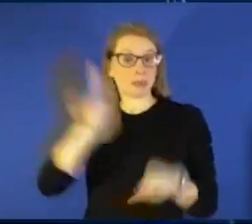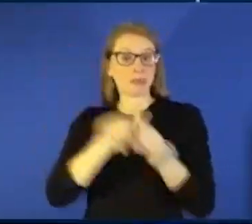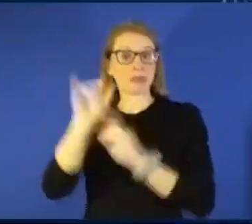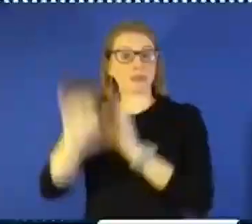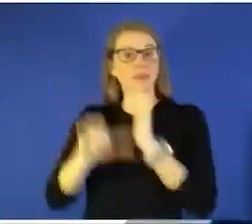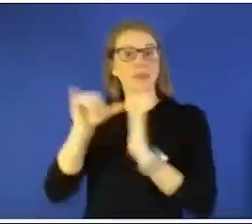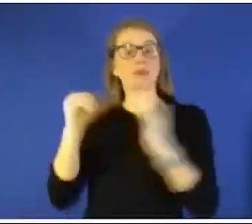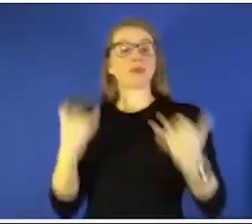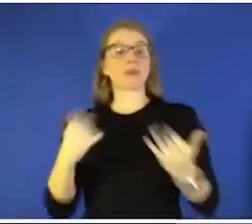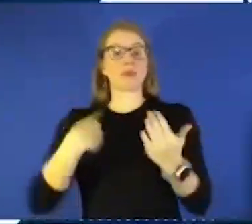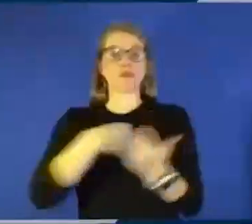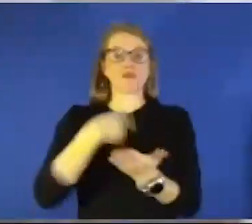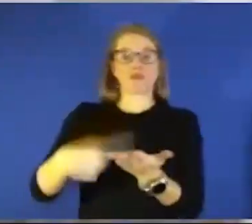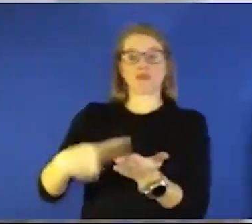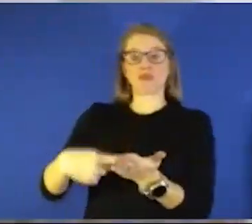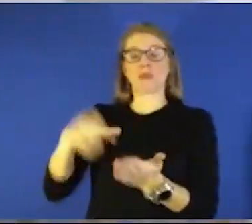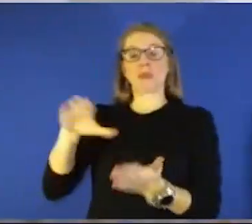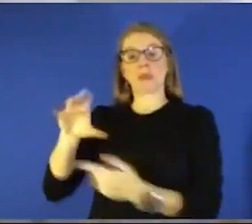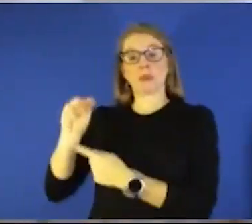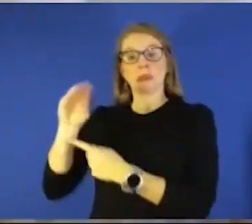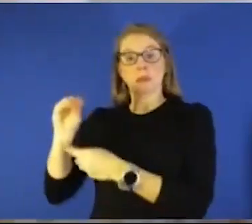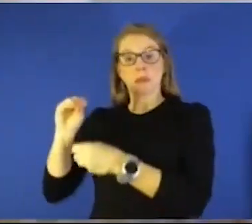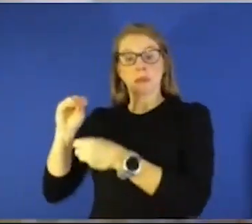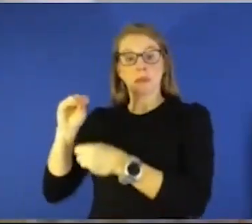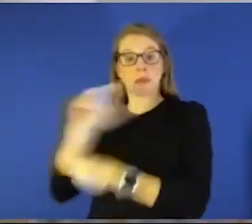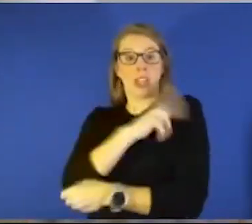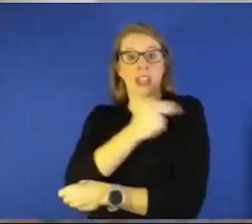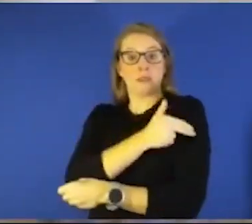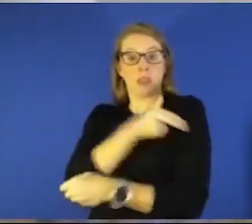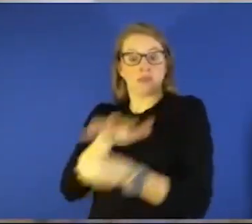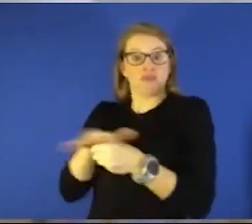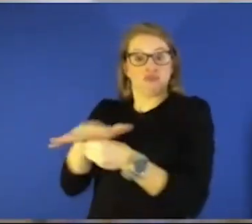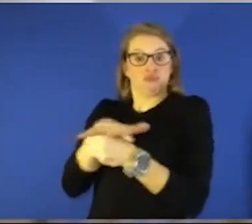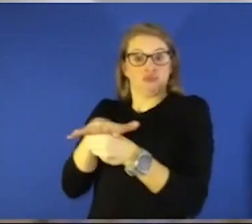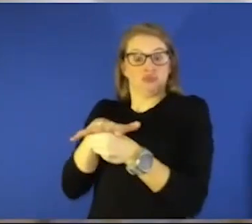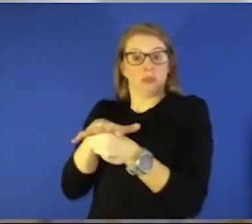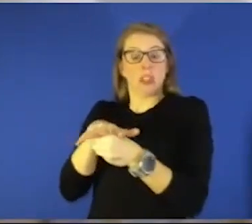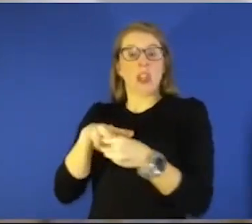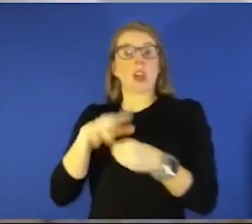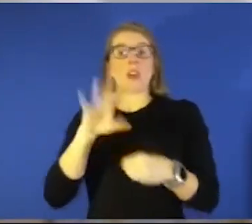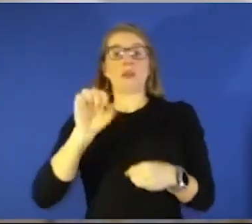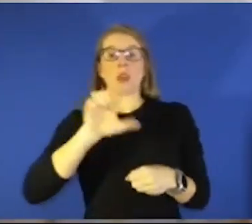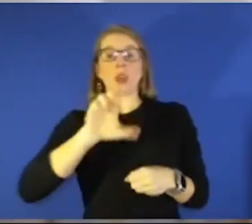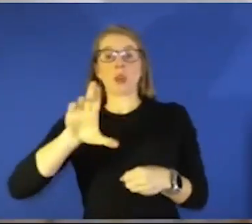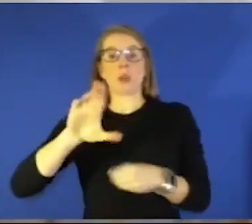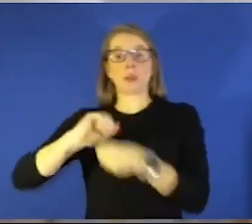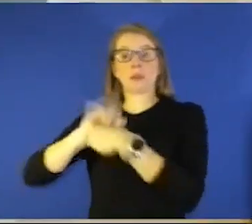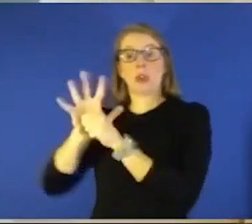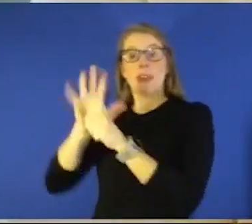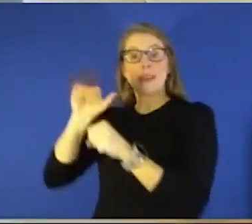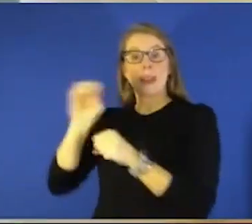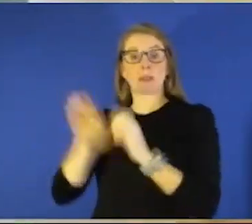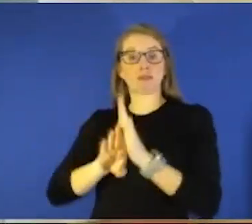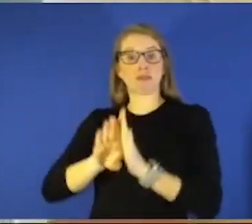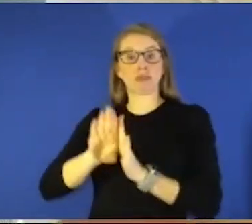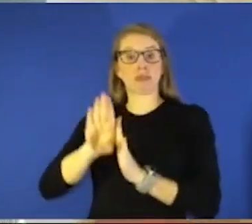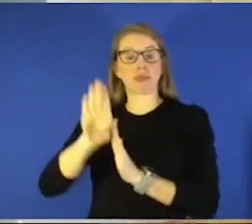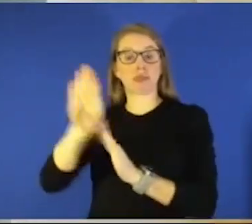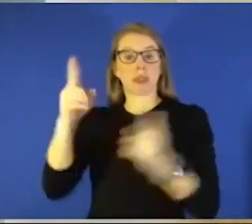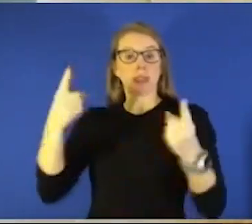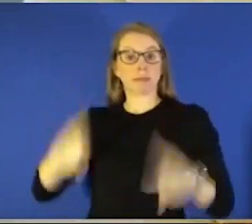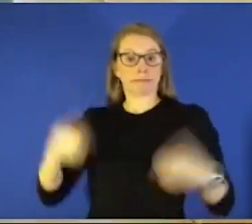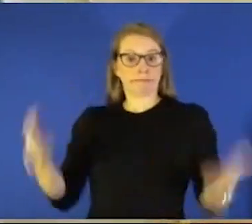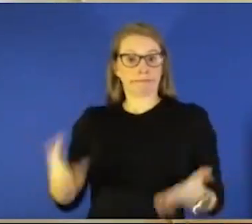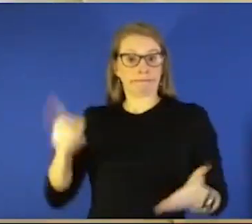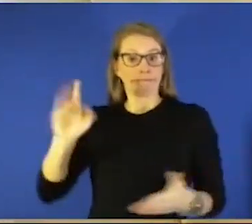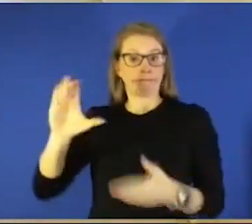area hospital chief medical officers as the number of flu and COVID cases rises in the Kansas City metro. At the same time,